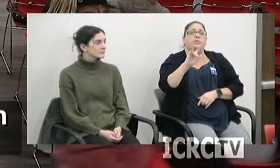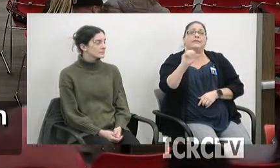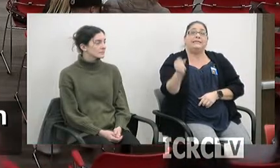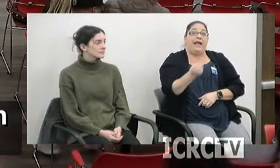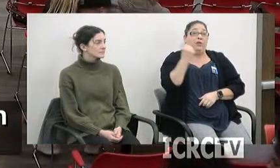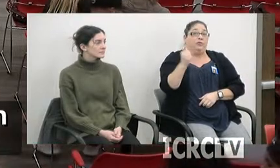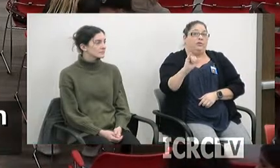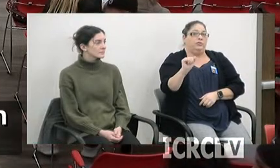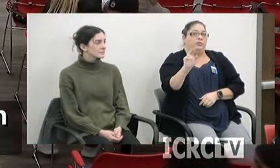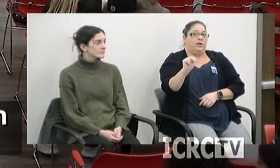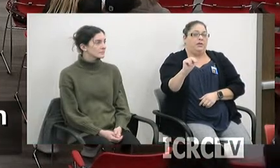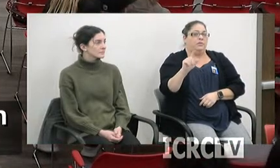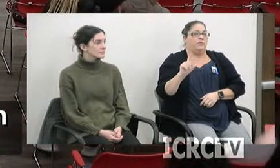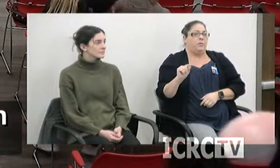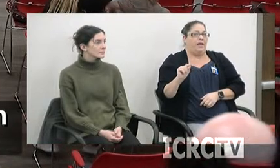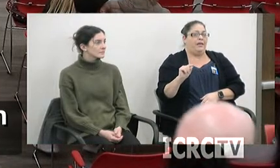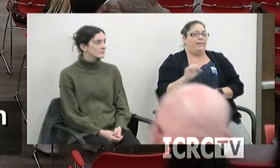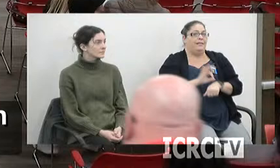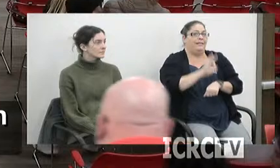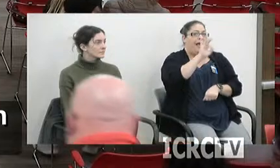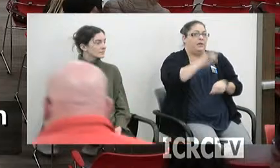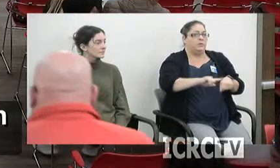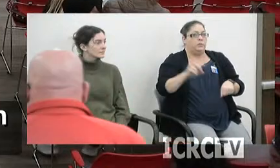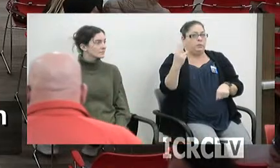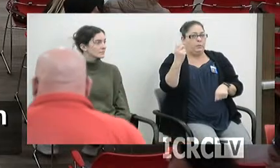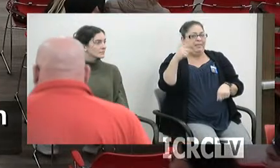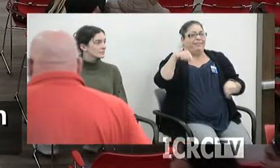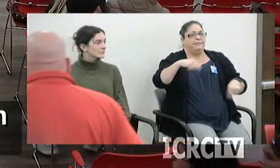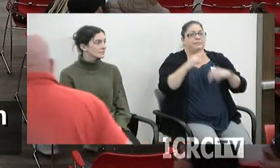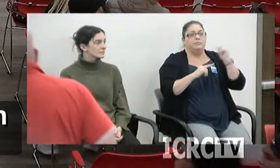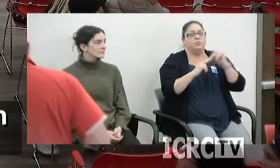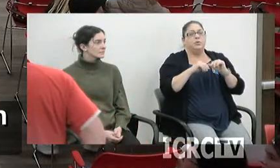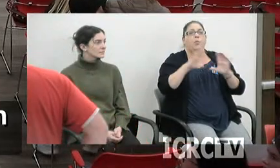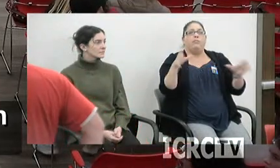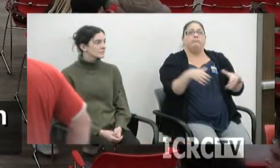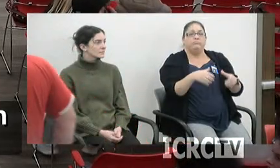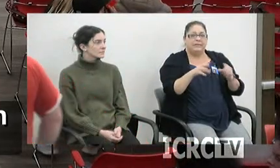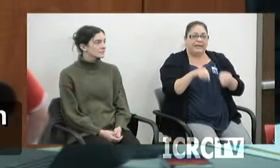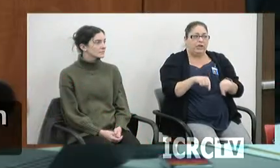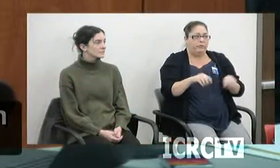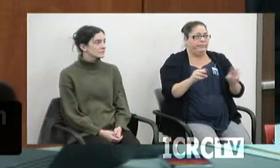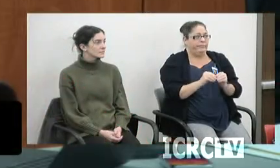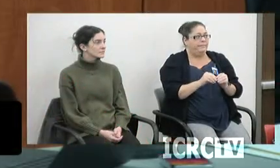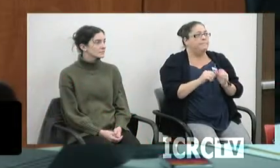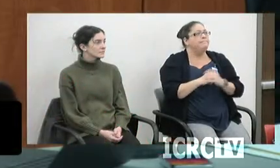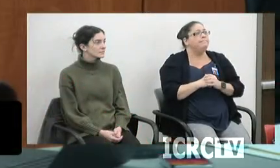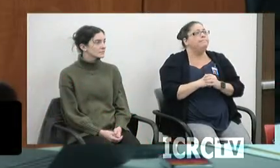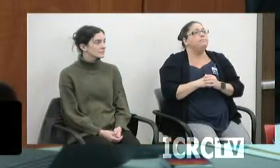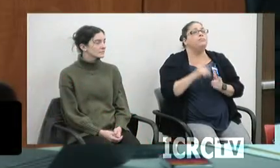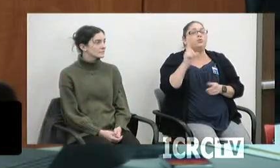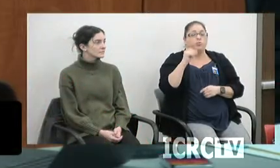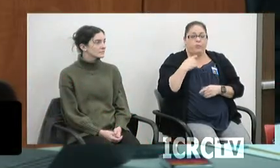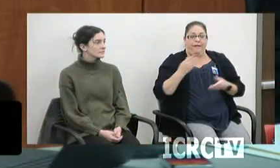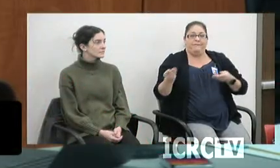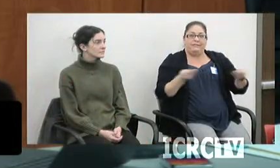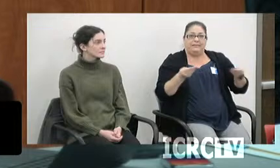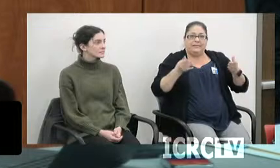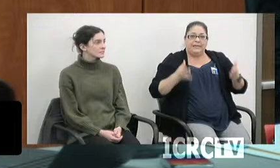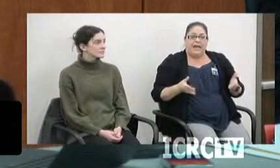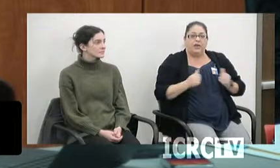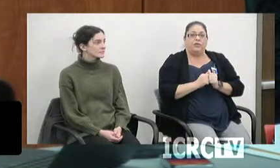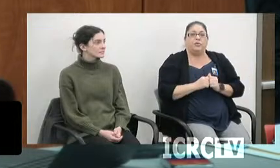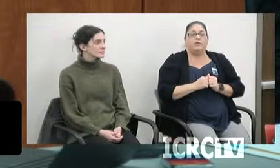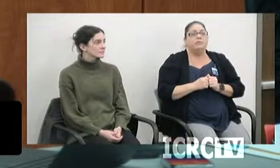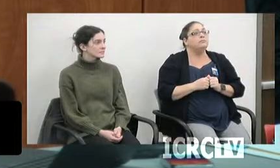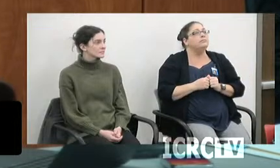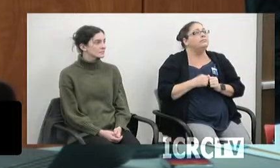Saturday, January the 20th from 9 to noon. It'll be in this building. And we do have a facilitator from the Hamilton County